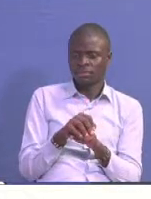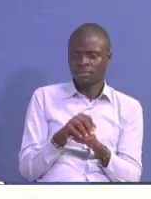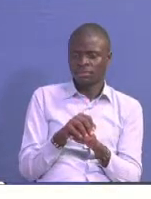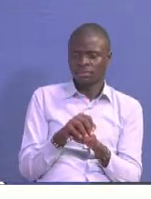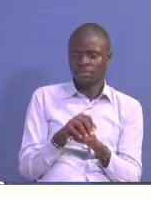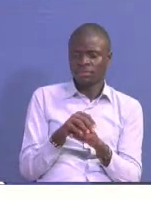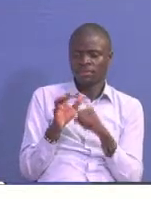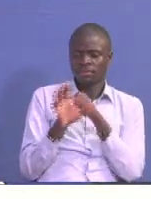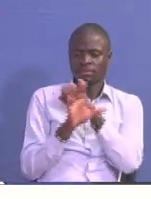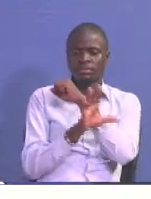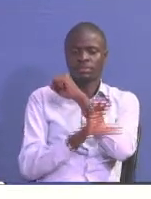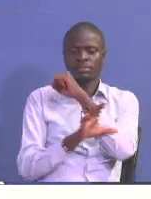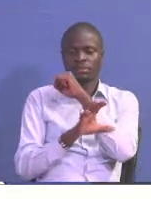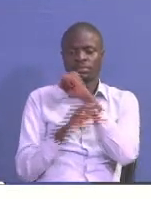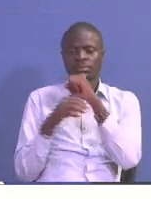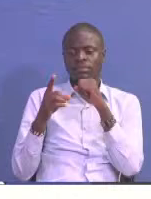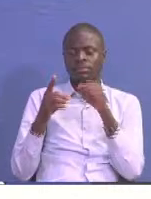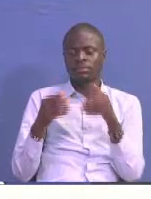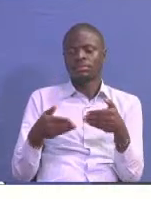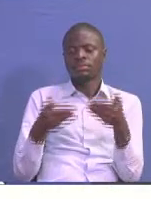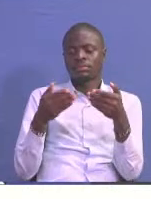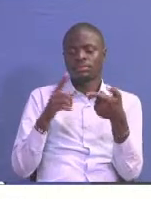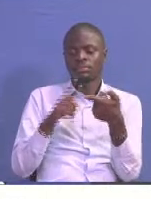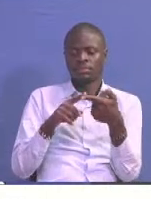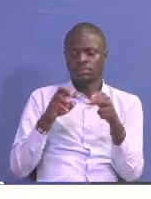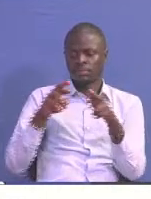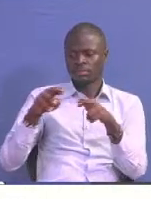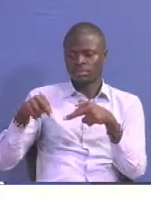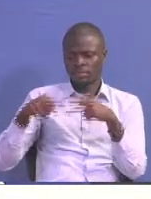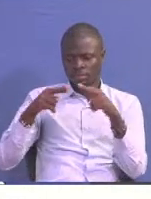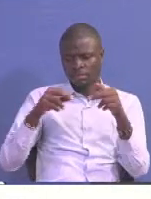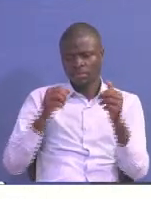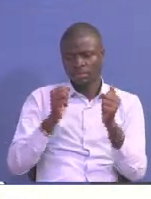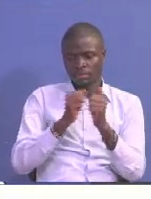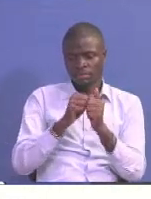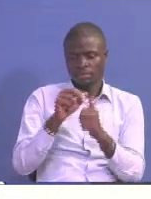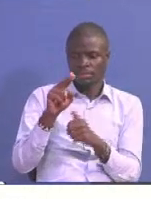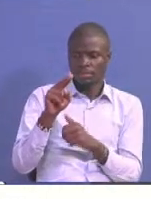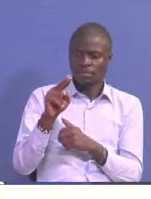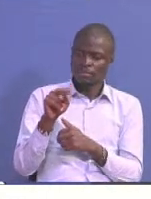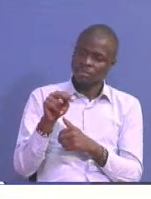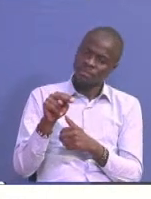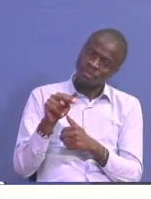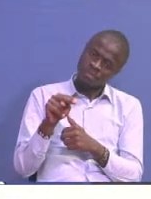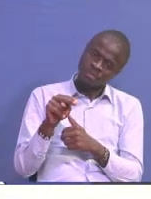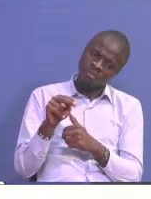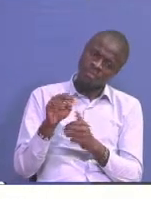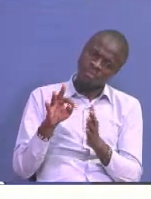a country should commit to research without